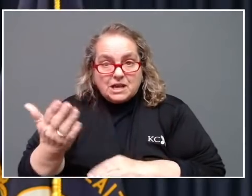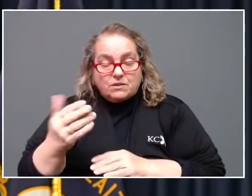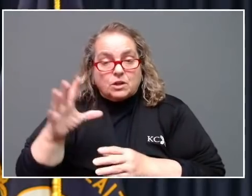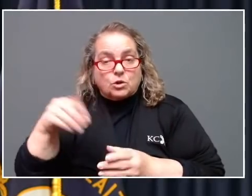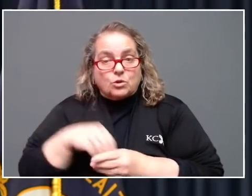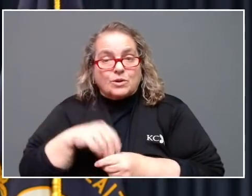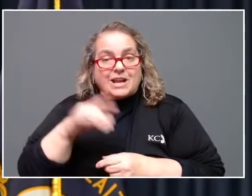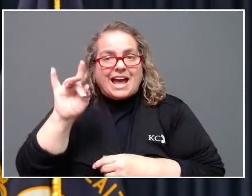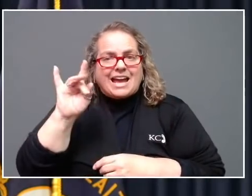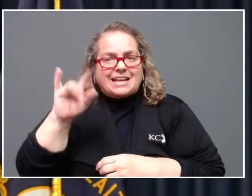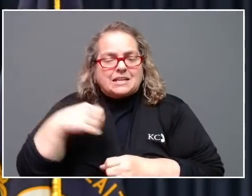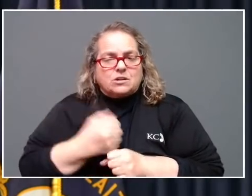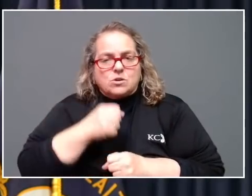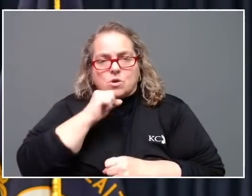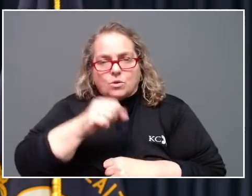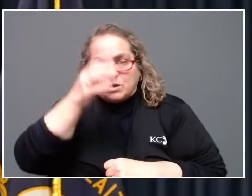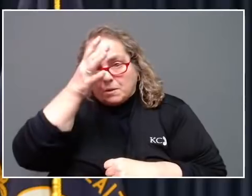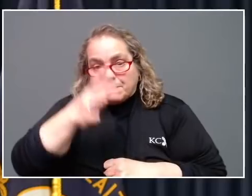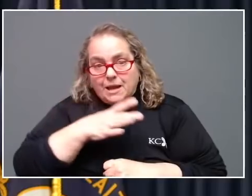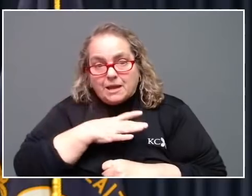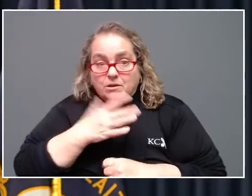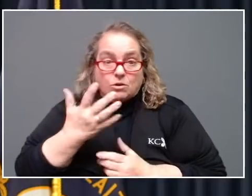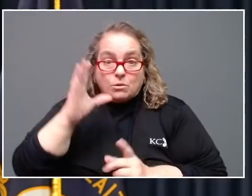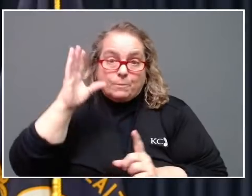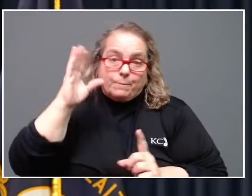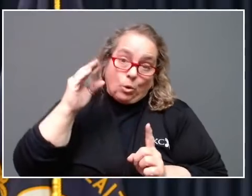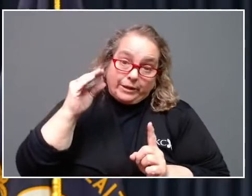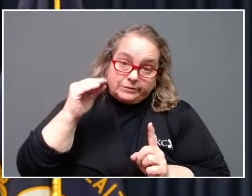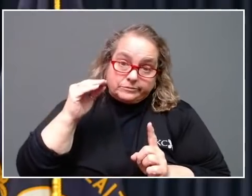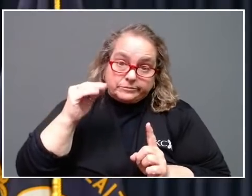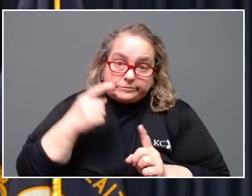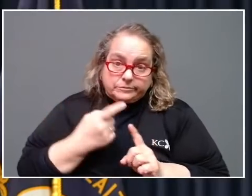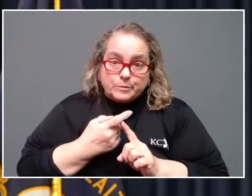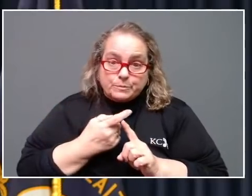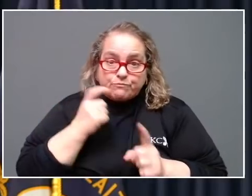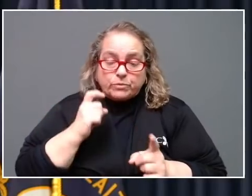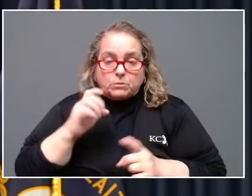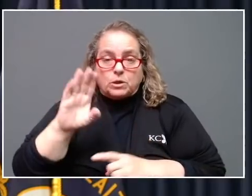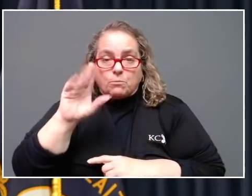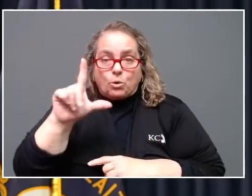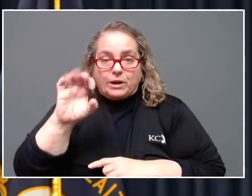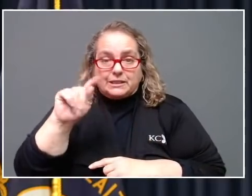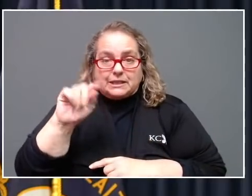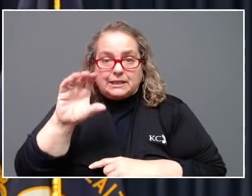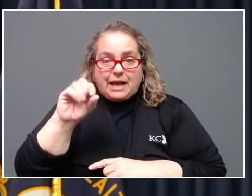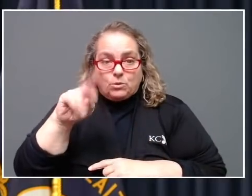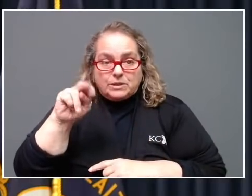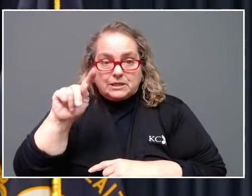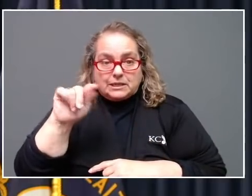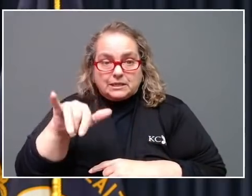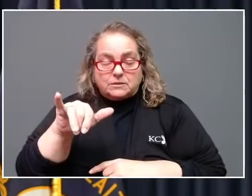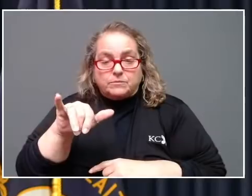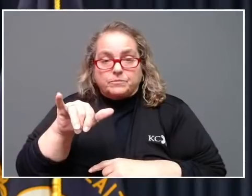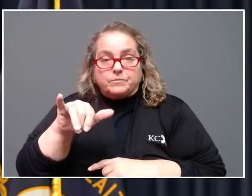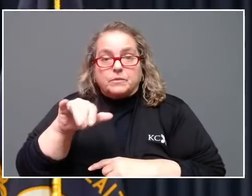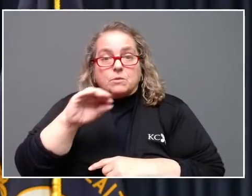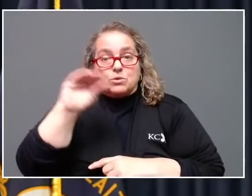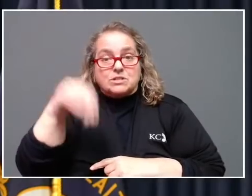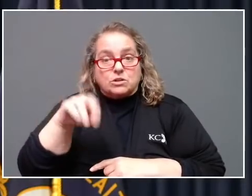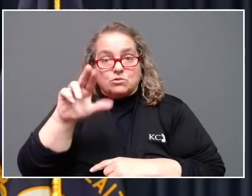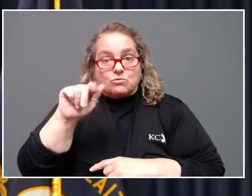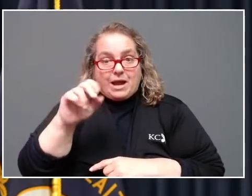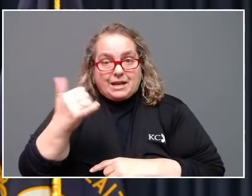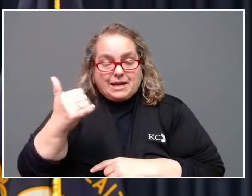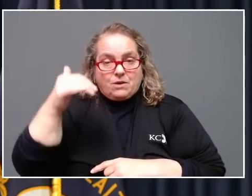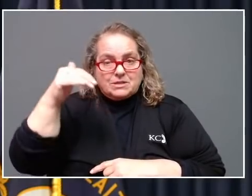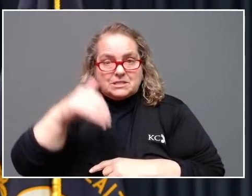18-year-old boy from Bullock County. Positivity rate now down to